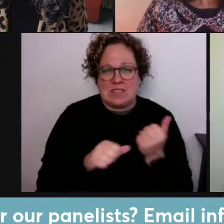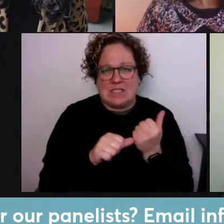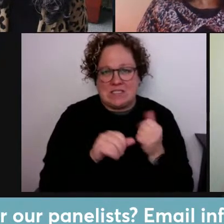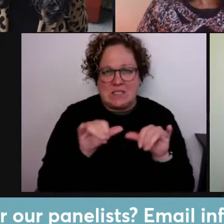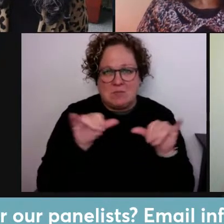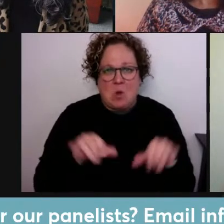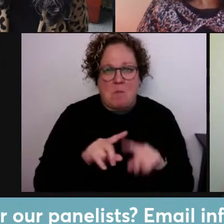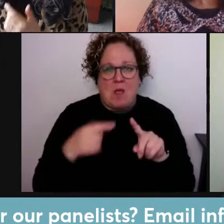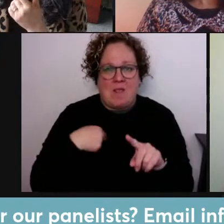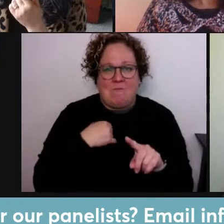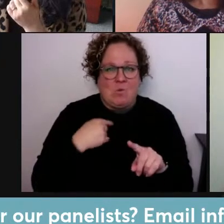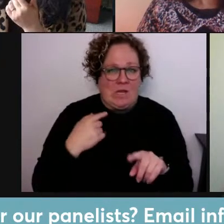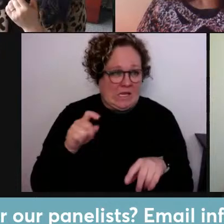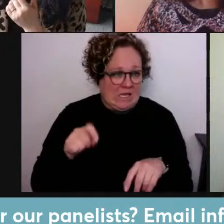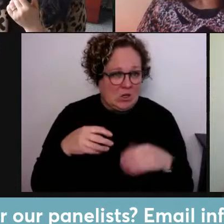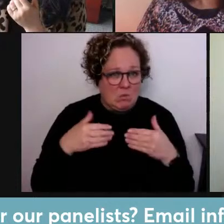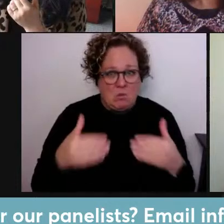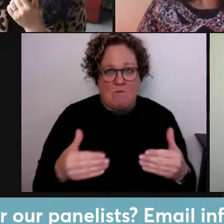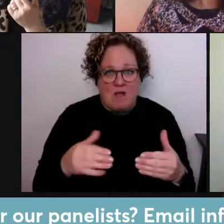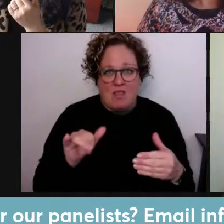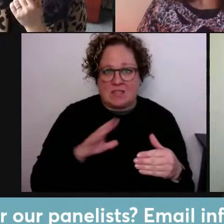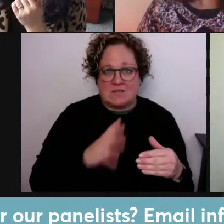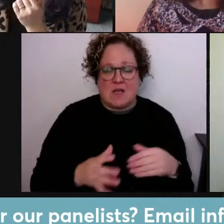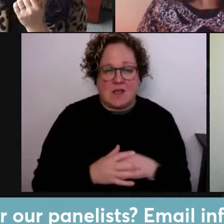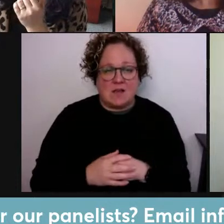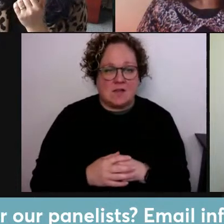on, that's fine.